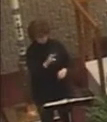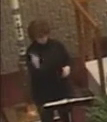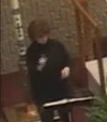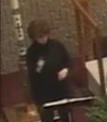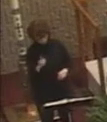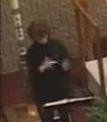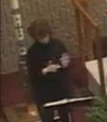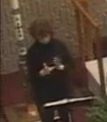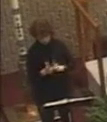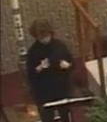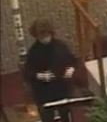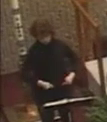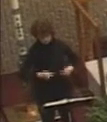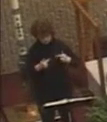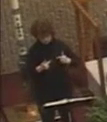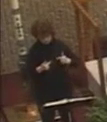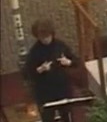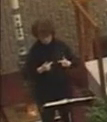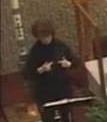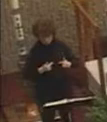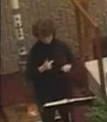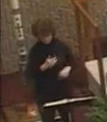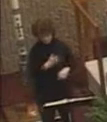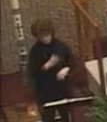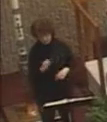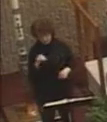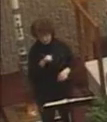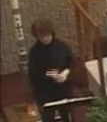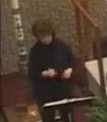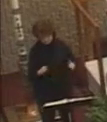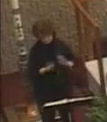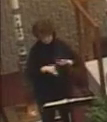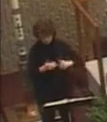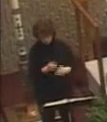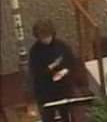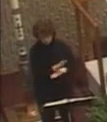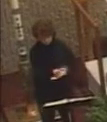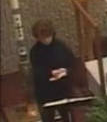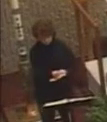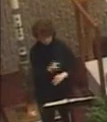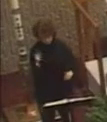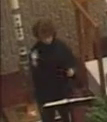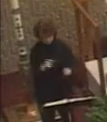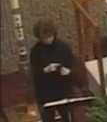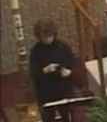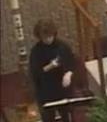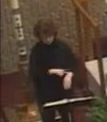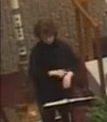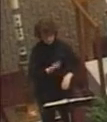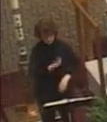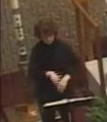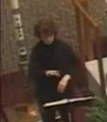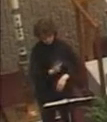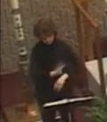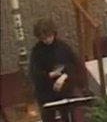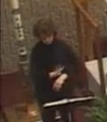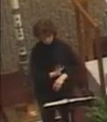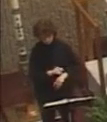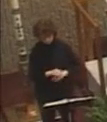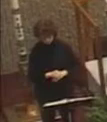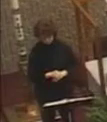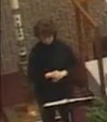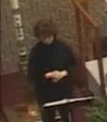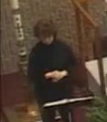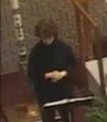So they went and saw where Jesus was staying, and they stayed with him that day. It was about 4